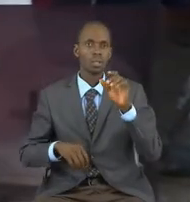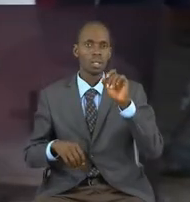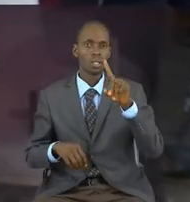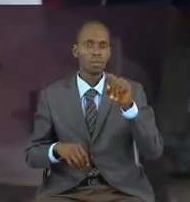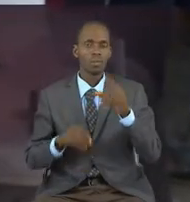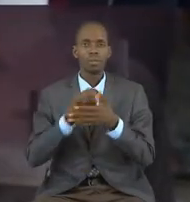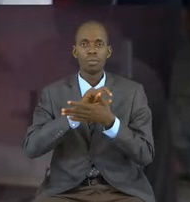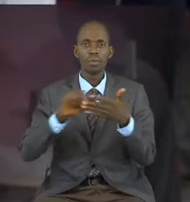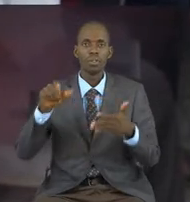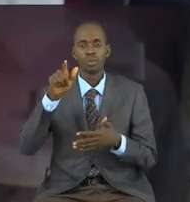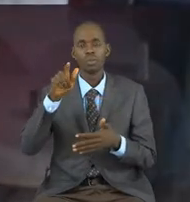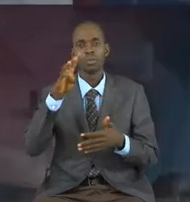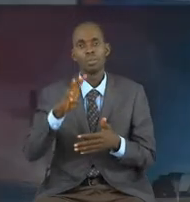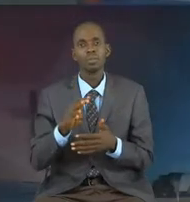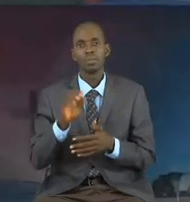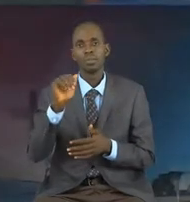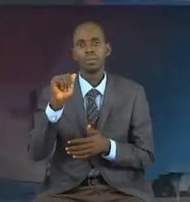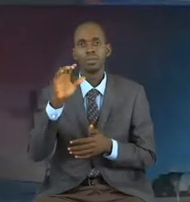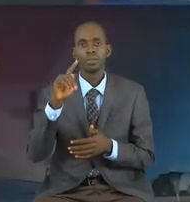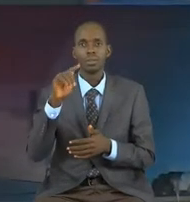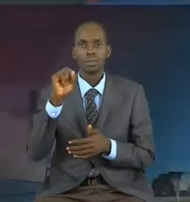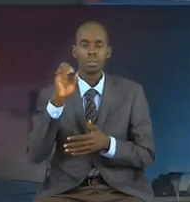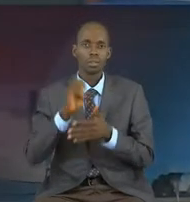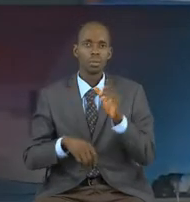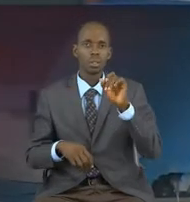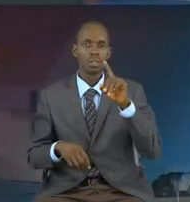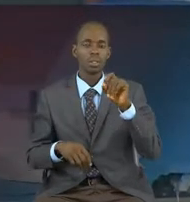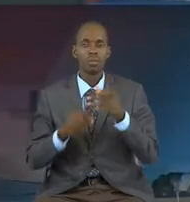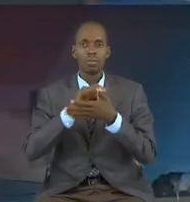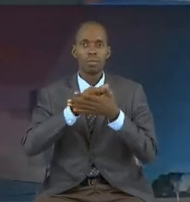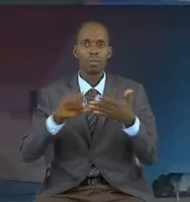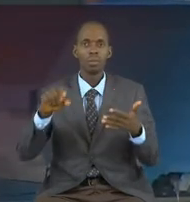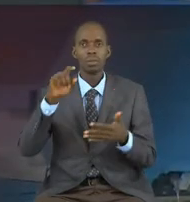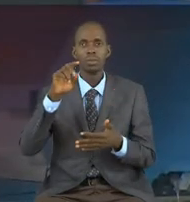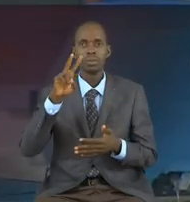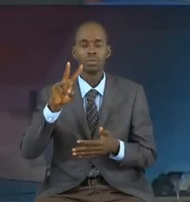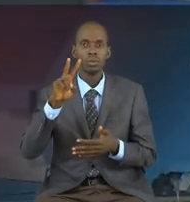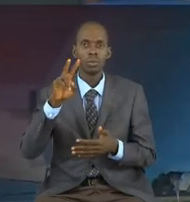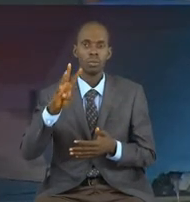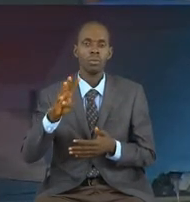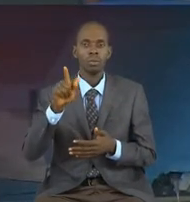Acts chapter 11, reading from verse